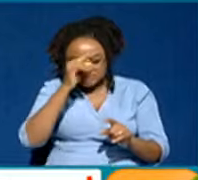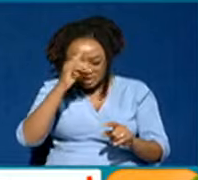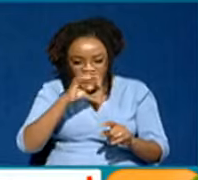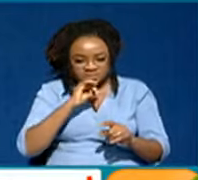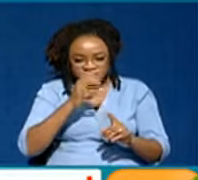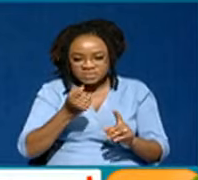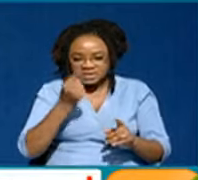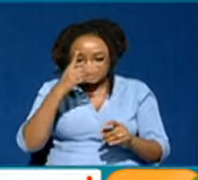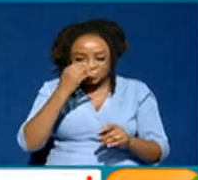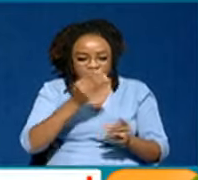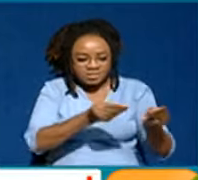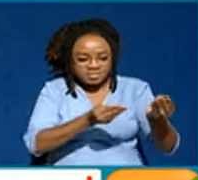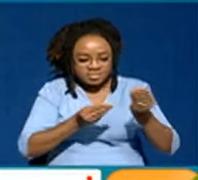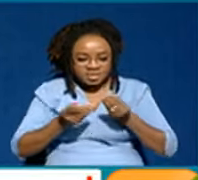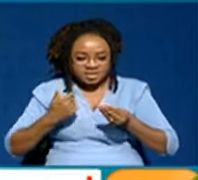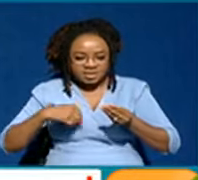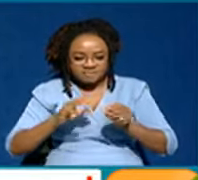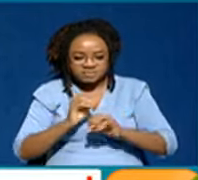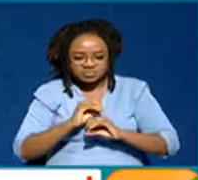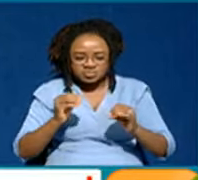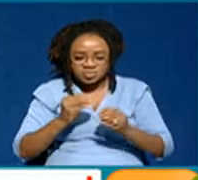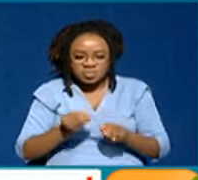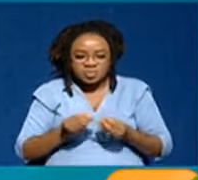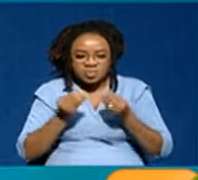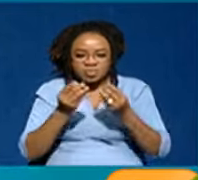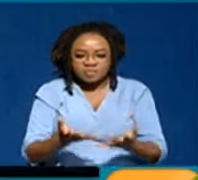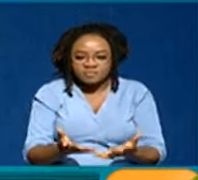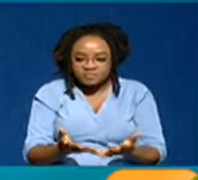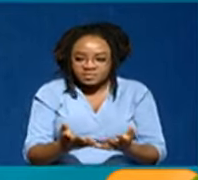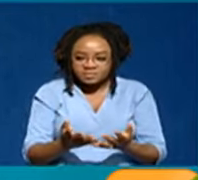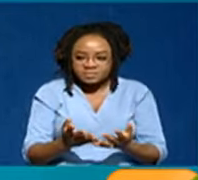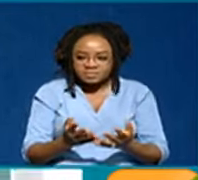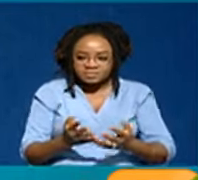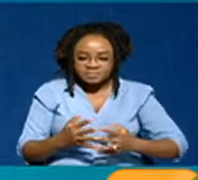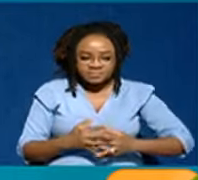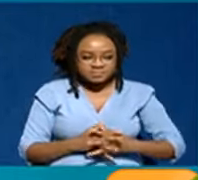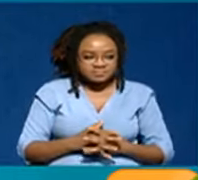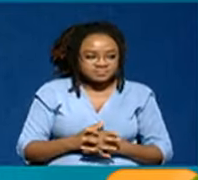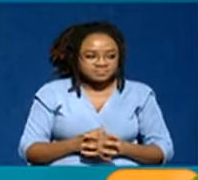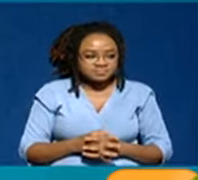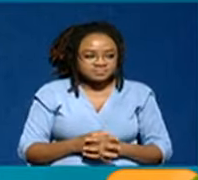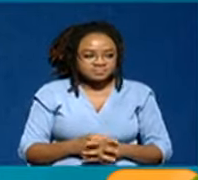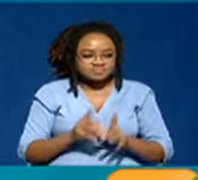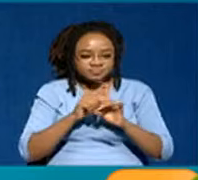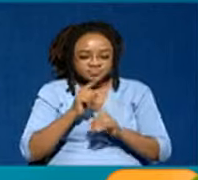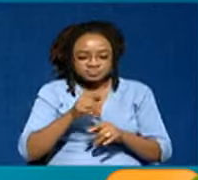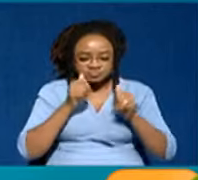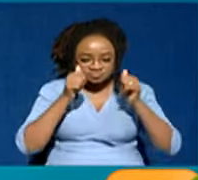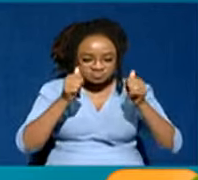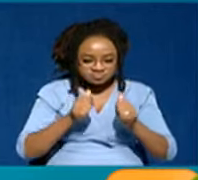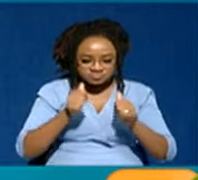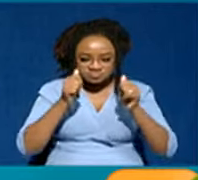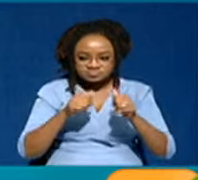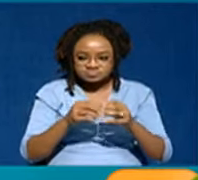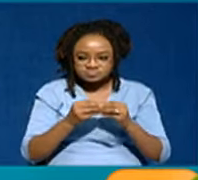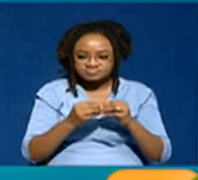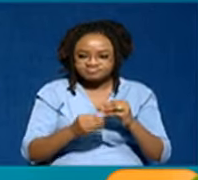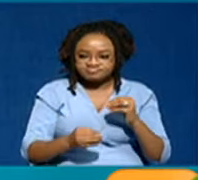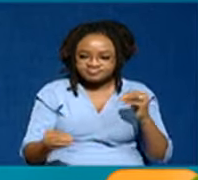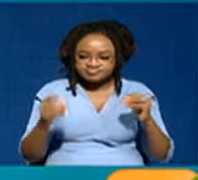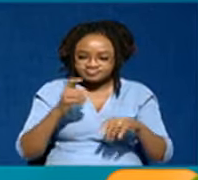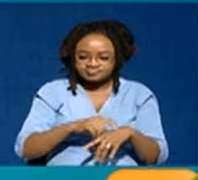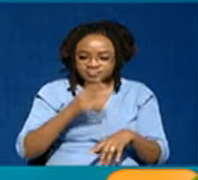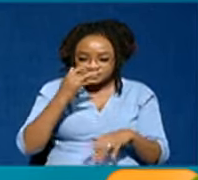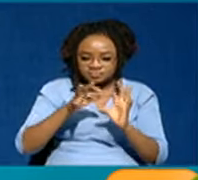from government from the start of engagement. I am telling you, Trevor, the strike may prolong for so long, not because of the unions. It's